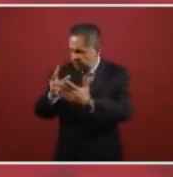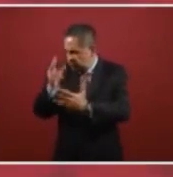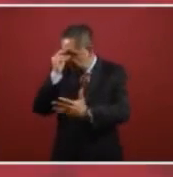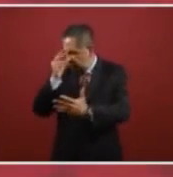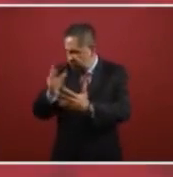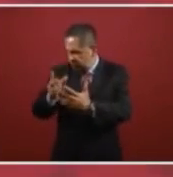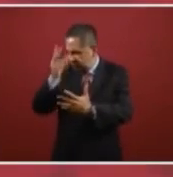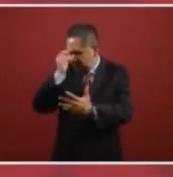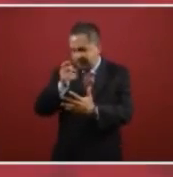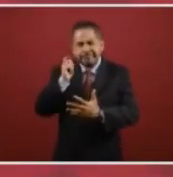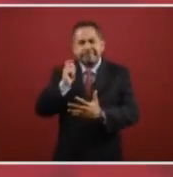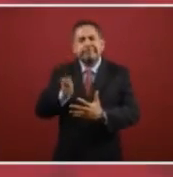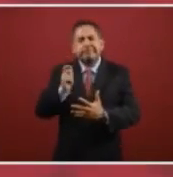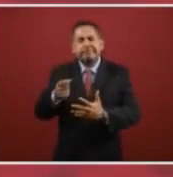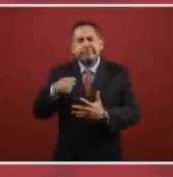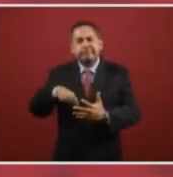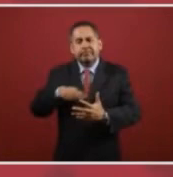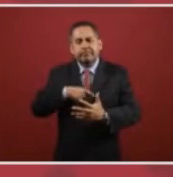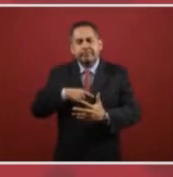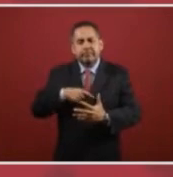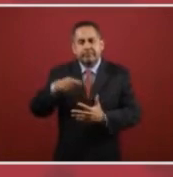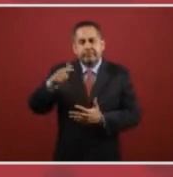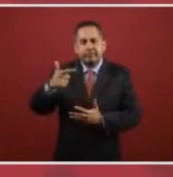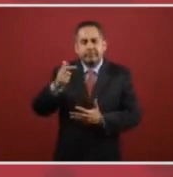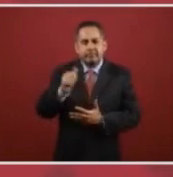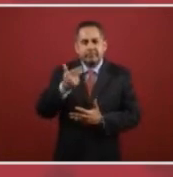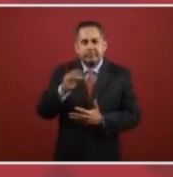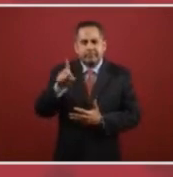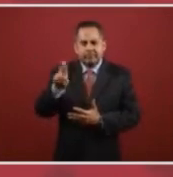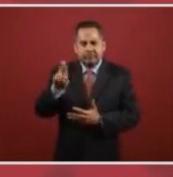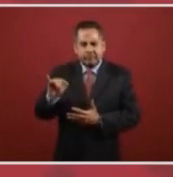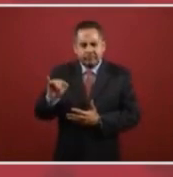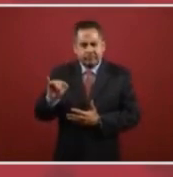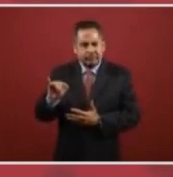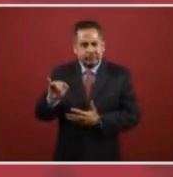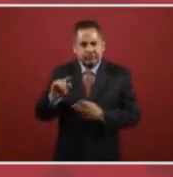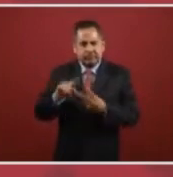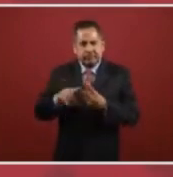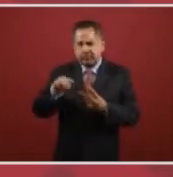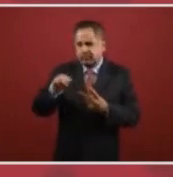and study and lectures of Gandhi,